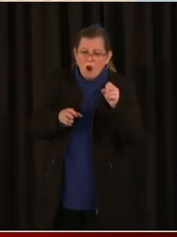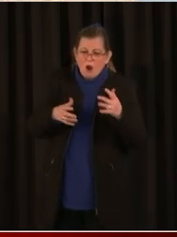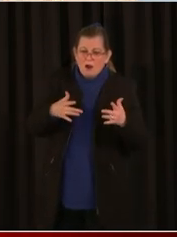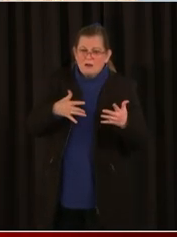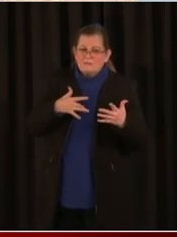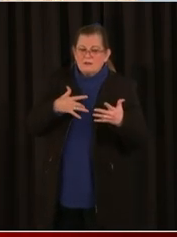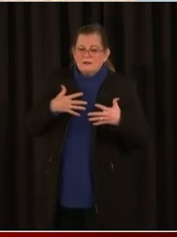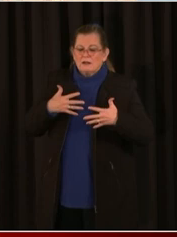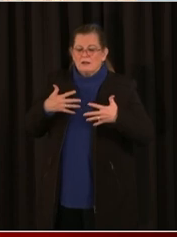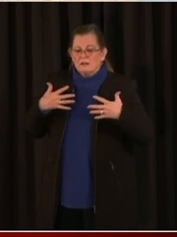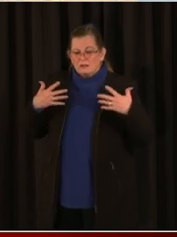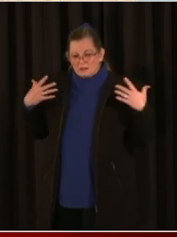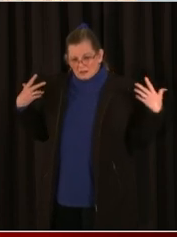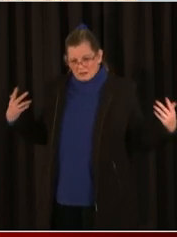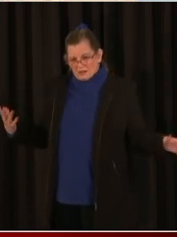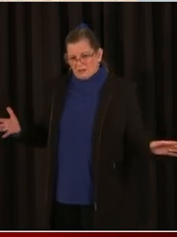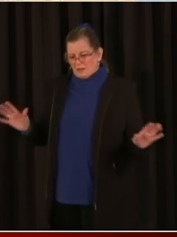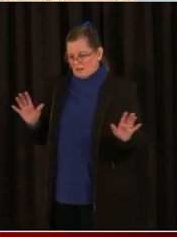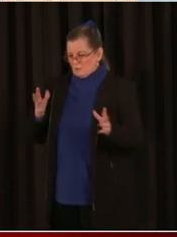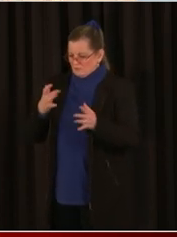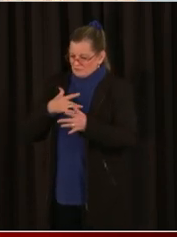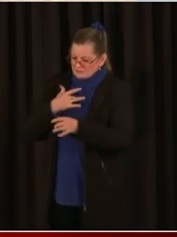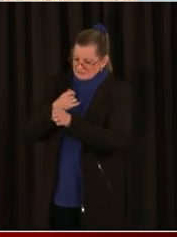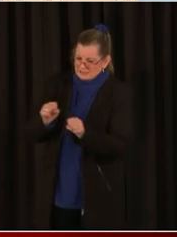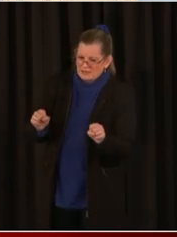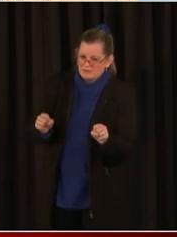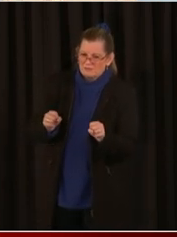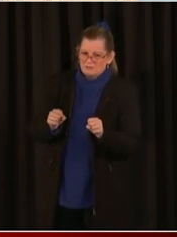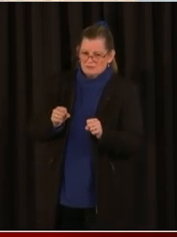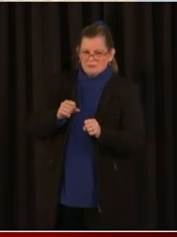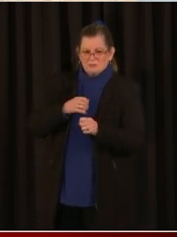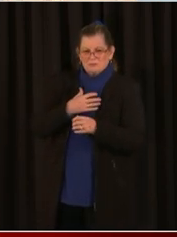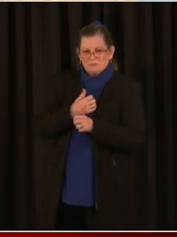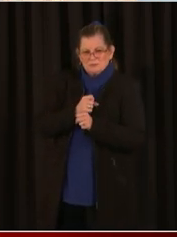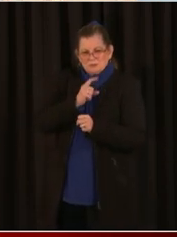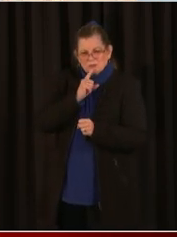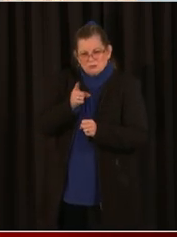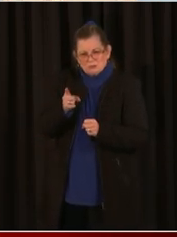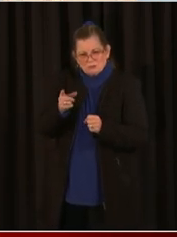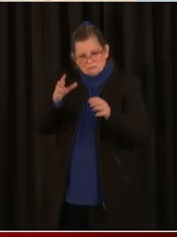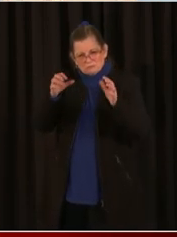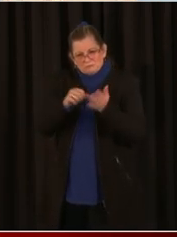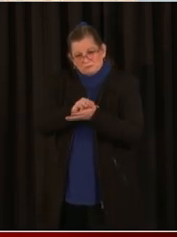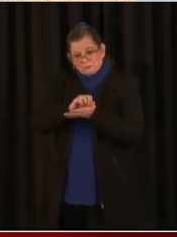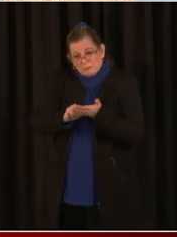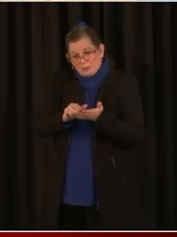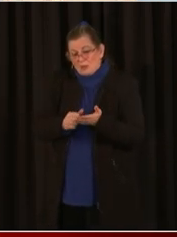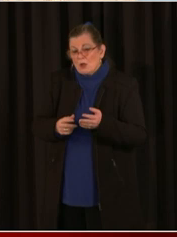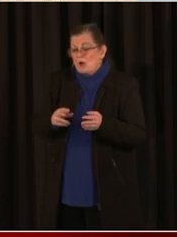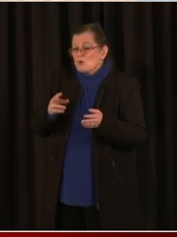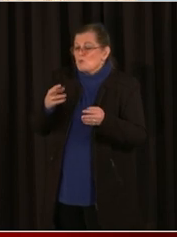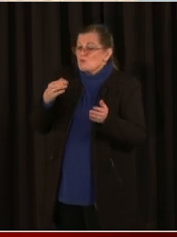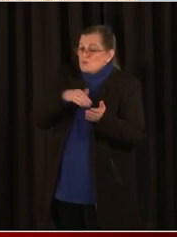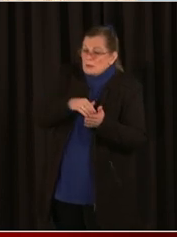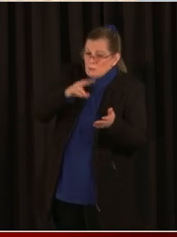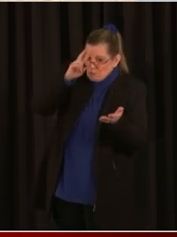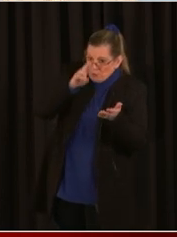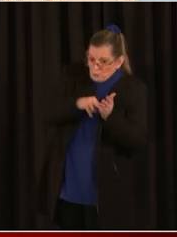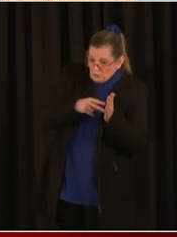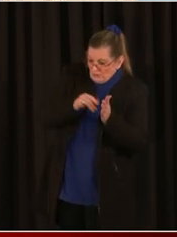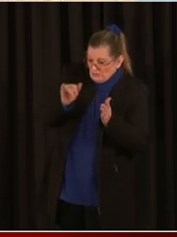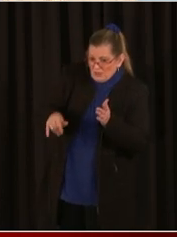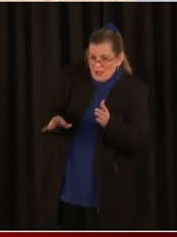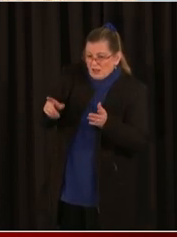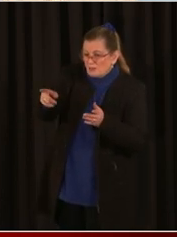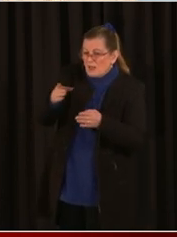It makes the city safer. And there's also an opportunity to repurpose the wood that you've